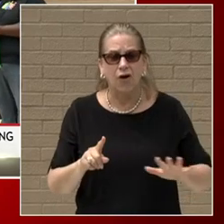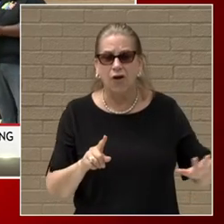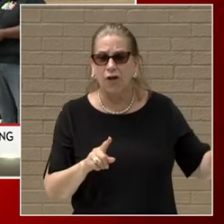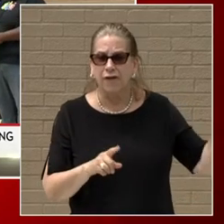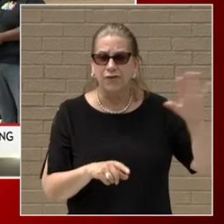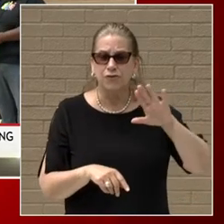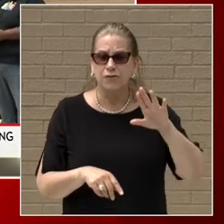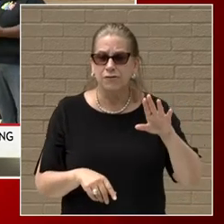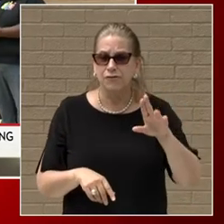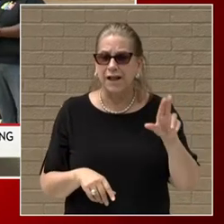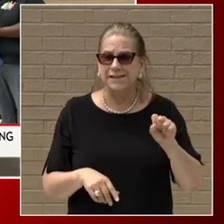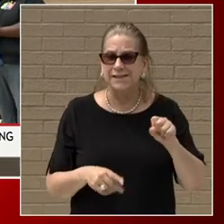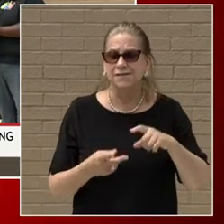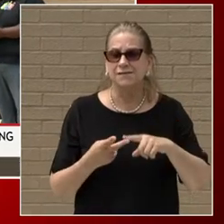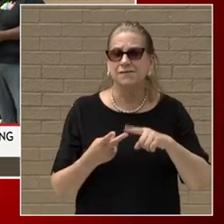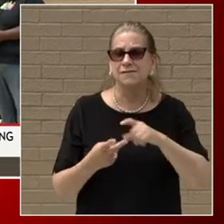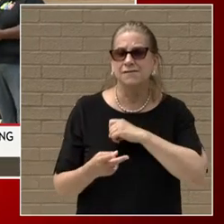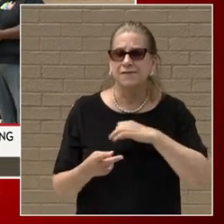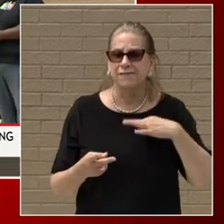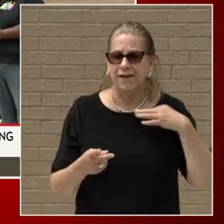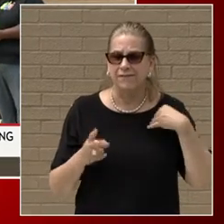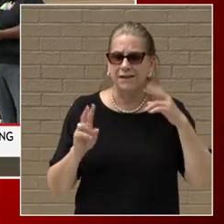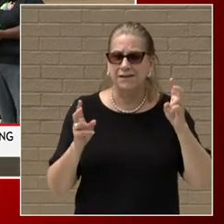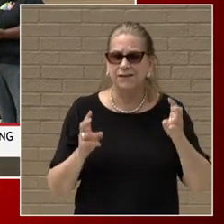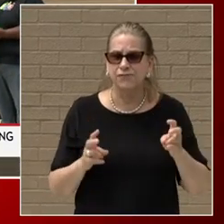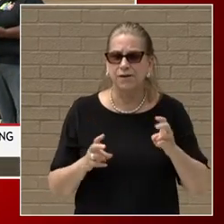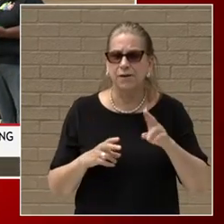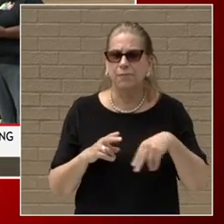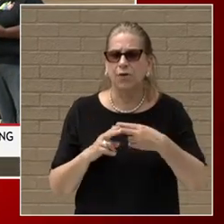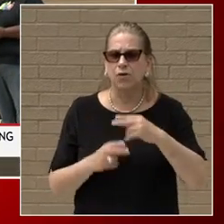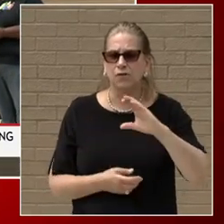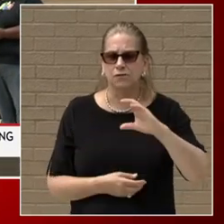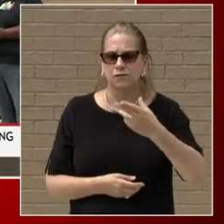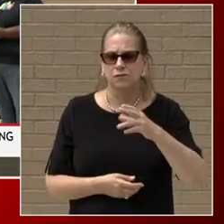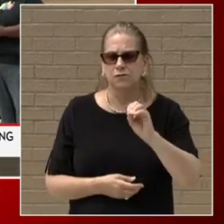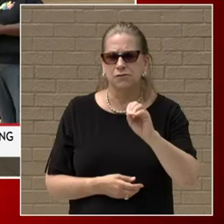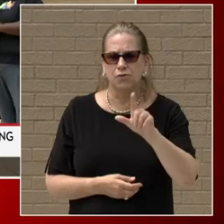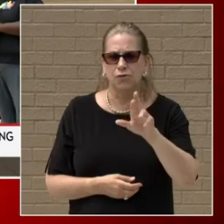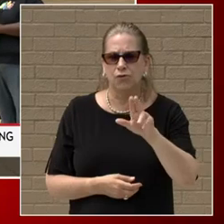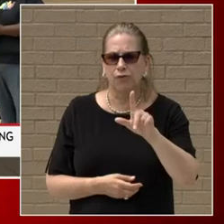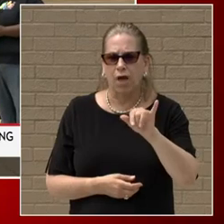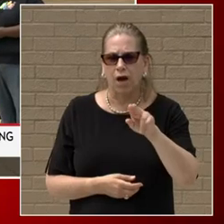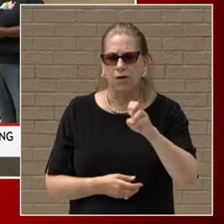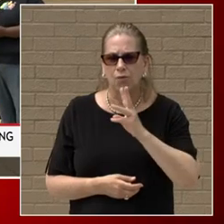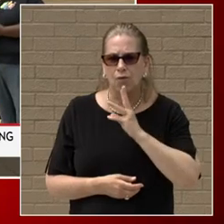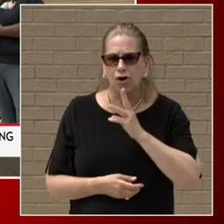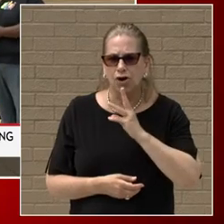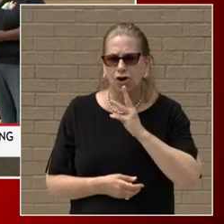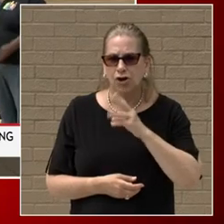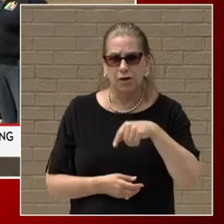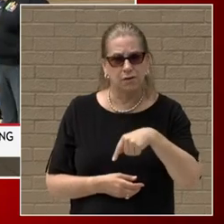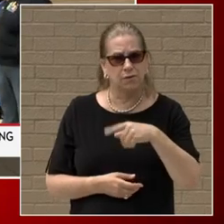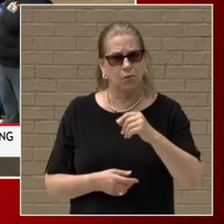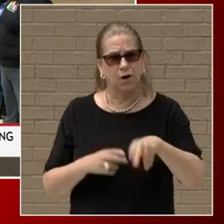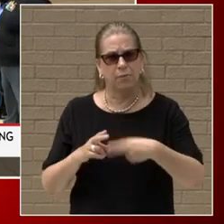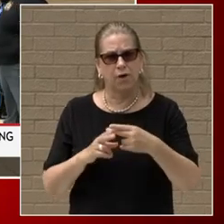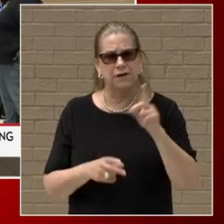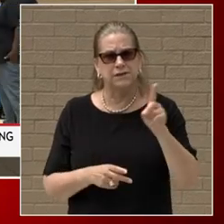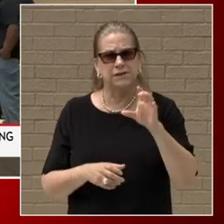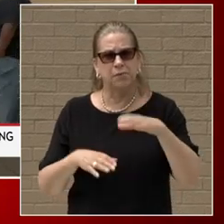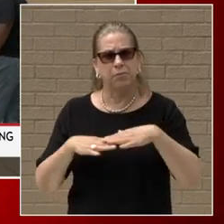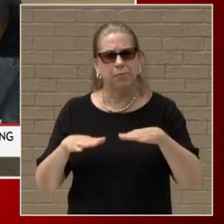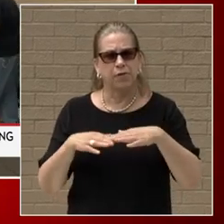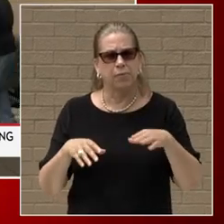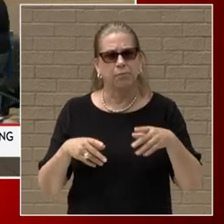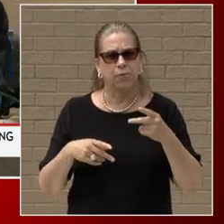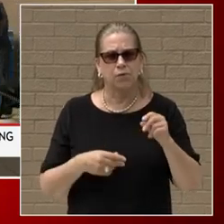also there are reports of a chlorine shortage, and we're wondering if that's impacting DC public pools at all. Thank you. Sure, thank you, Mark. No